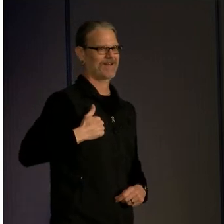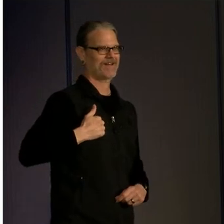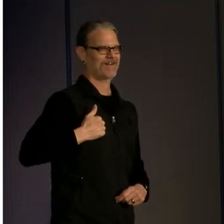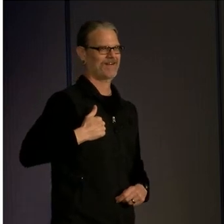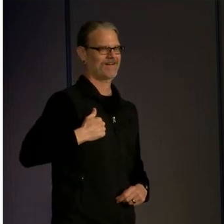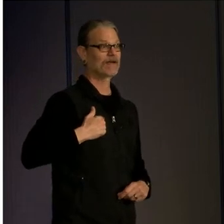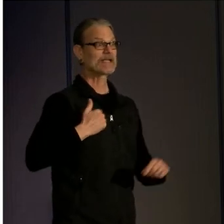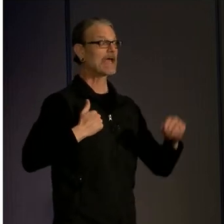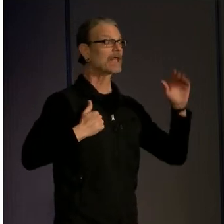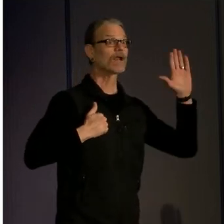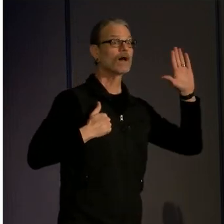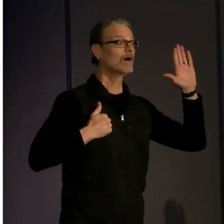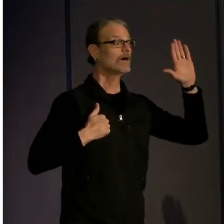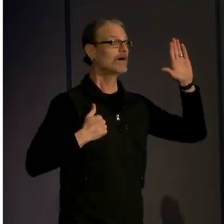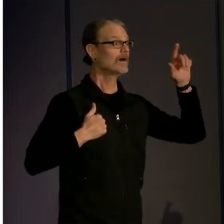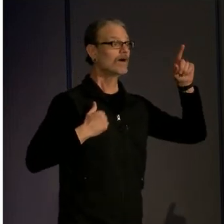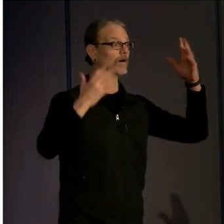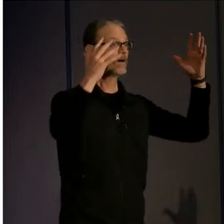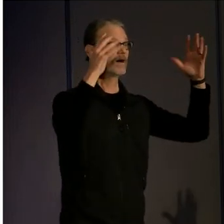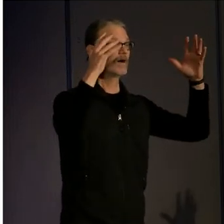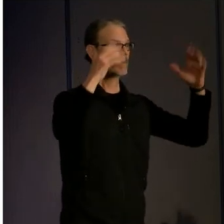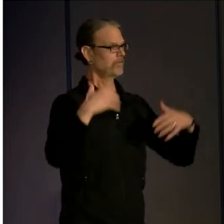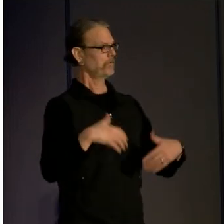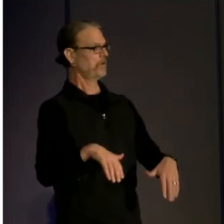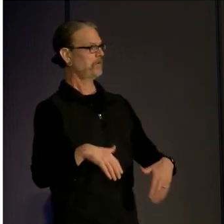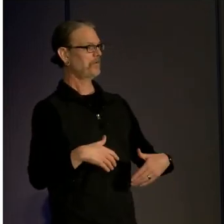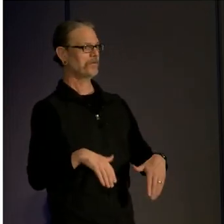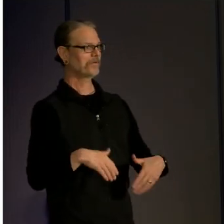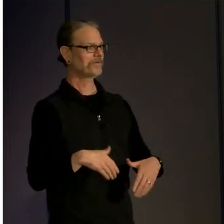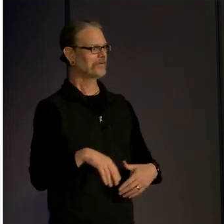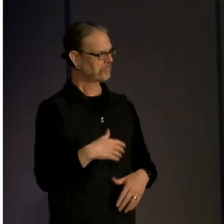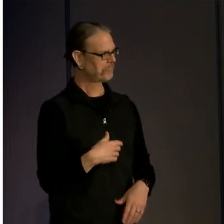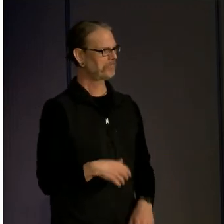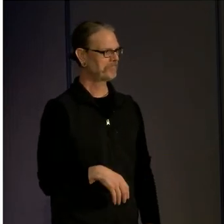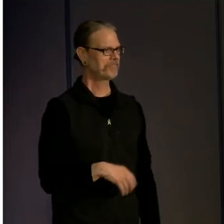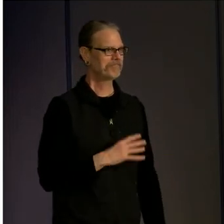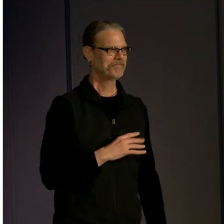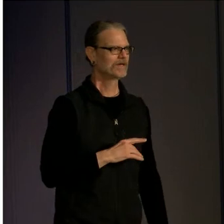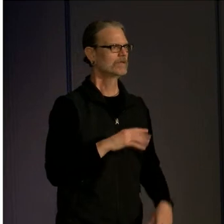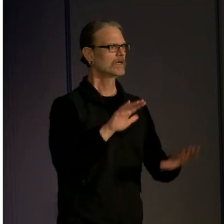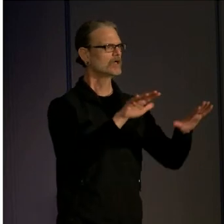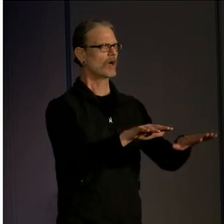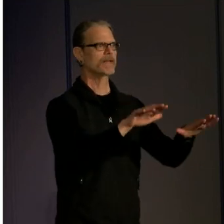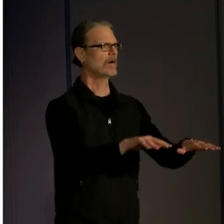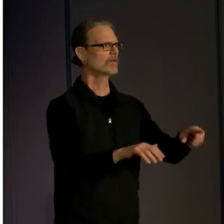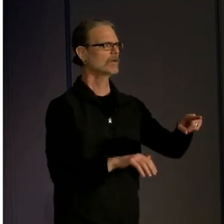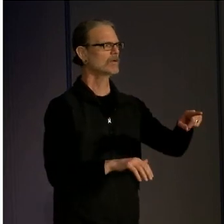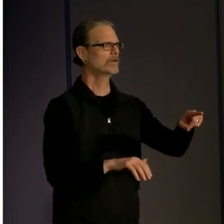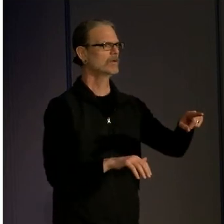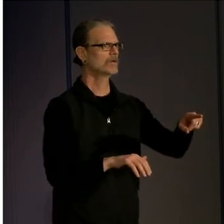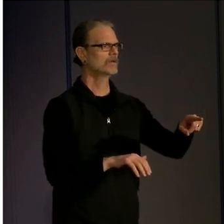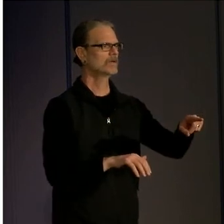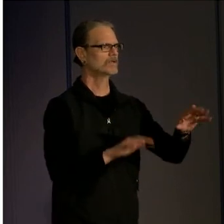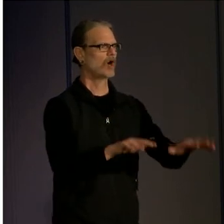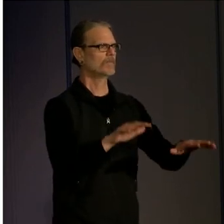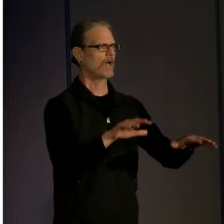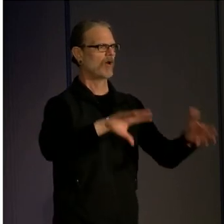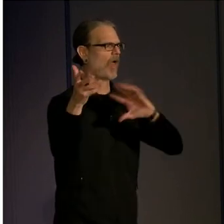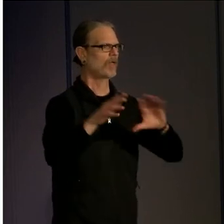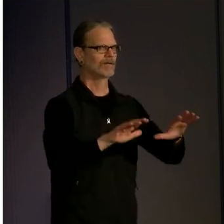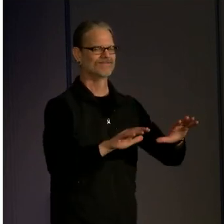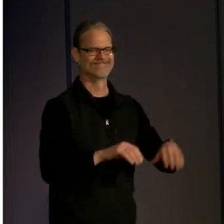Any Canadians in the audience? Whoa. All right. Settle down. Sorry.